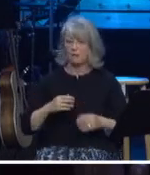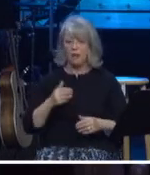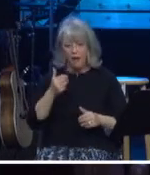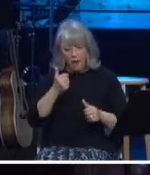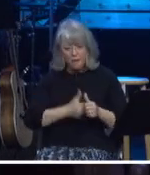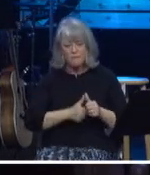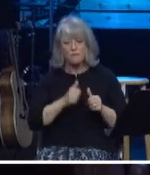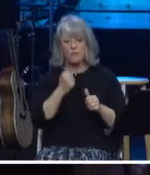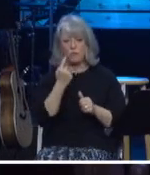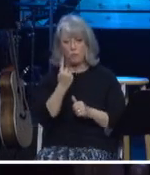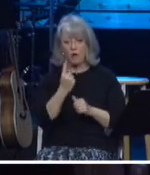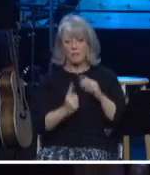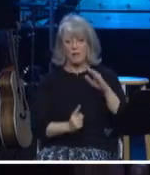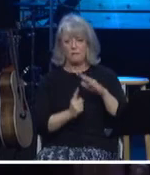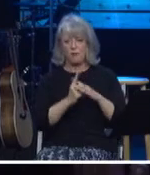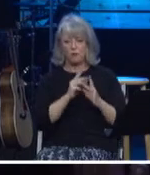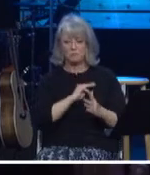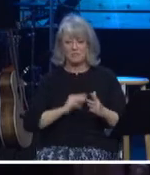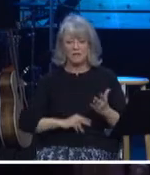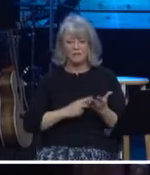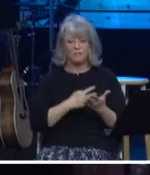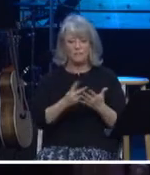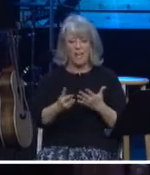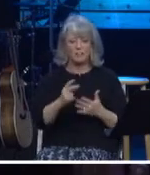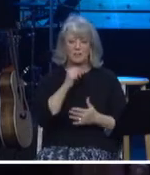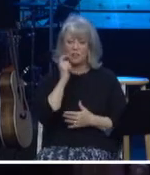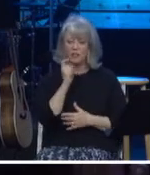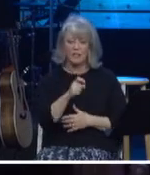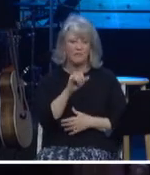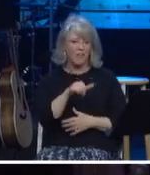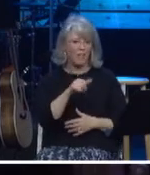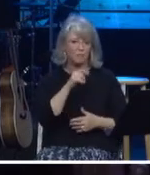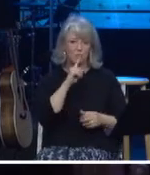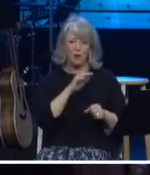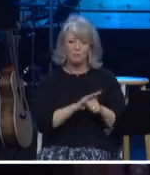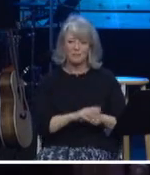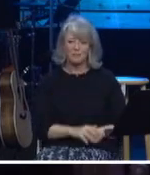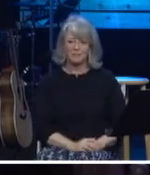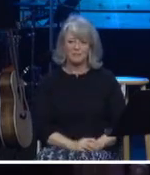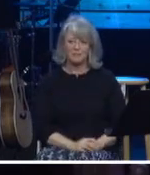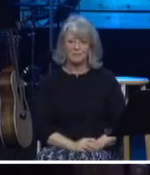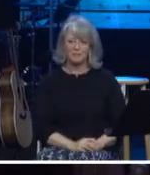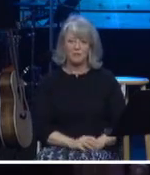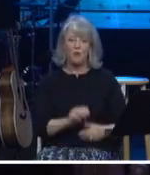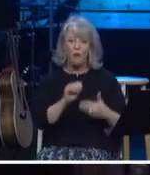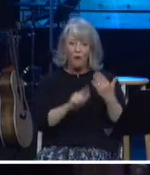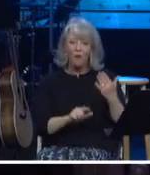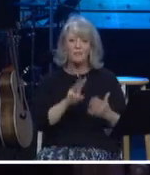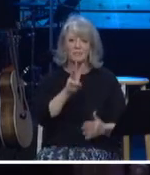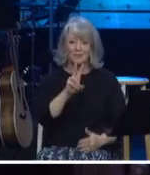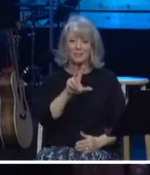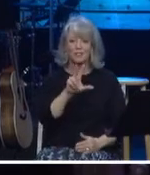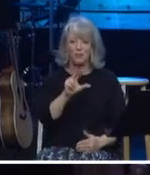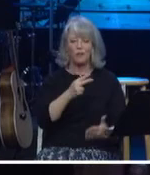Every single one of those messiahs failed to deliver the promise. Everyone.